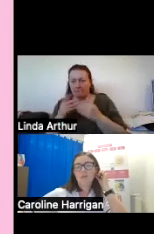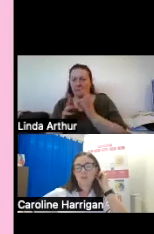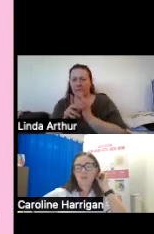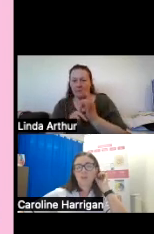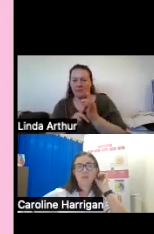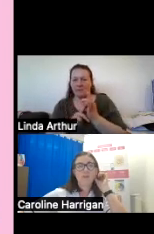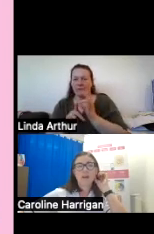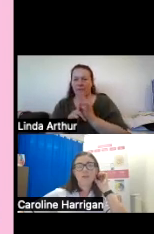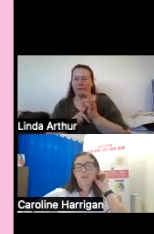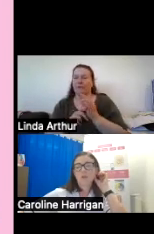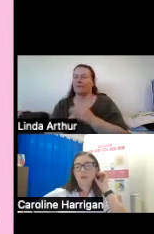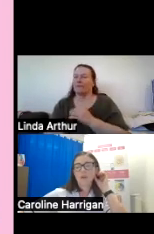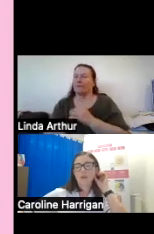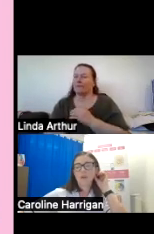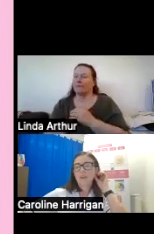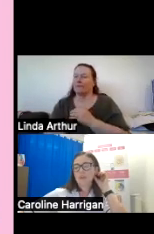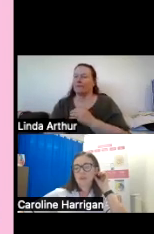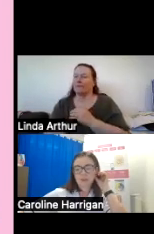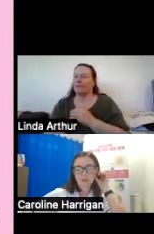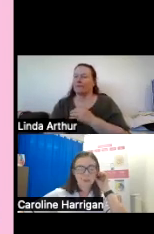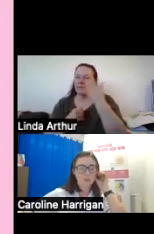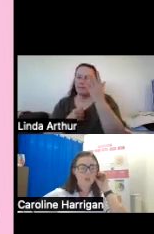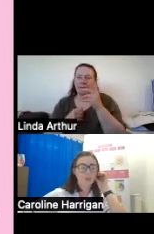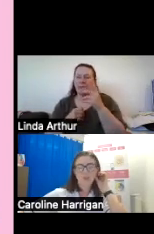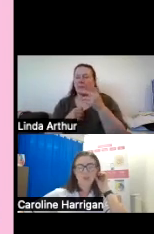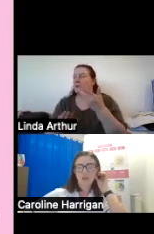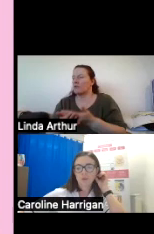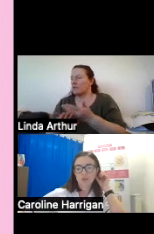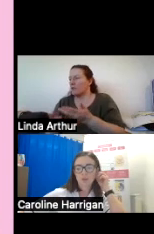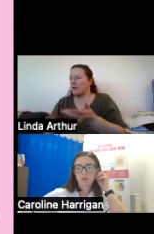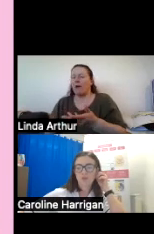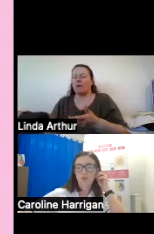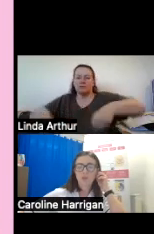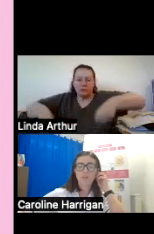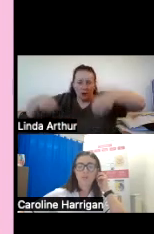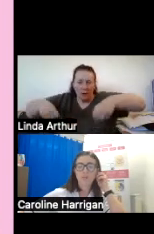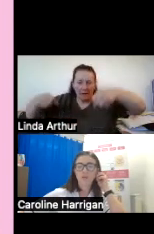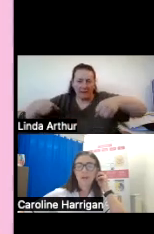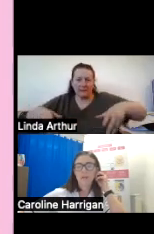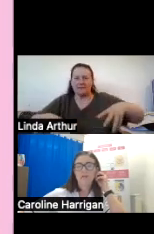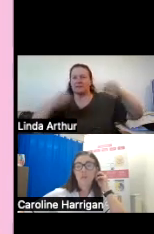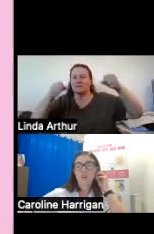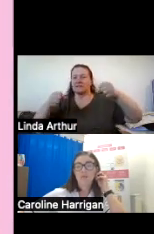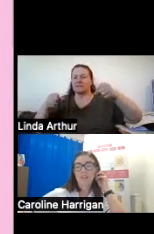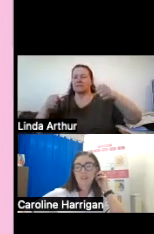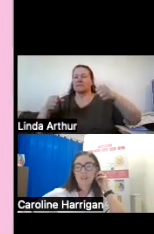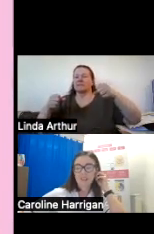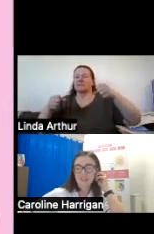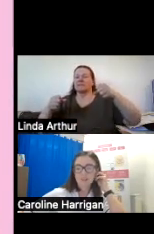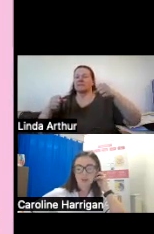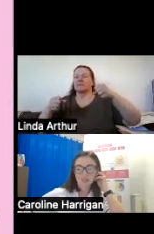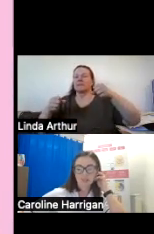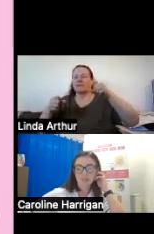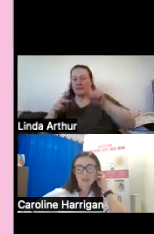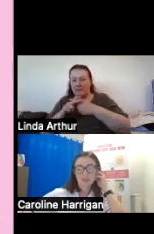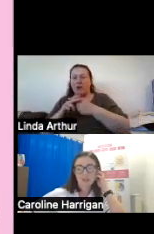more functional. So I don't know, while you're lifting the car seat or you're lifting shopping out of the boot, you know, your pelvic floor should automatically kick in at